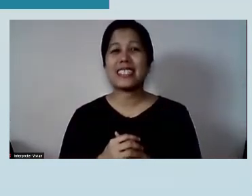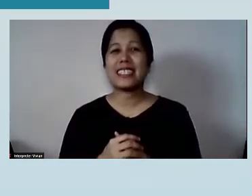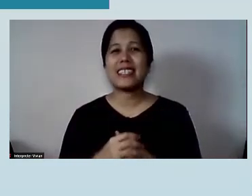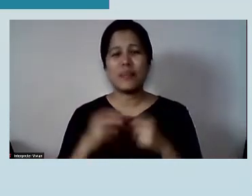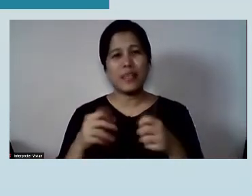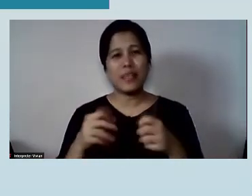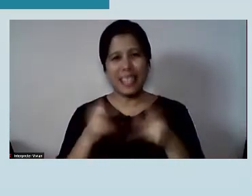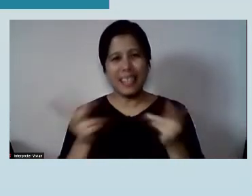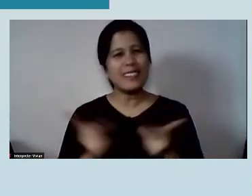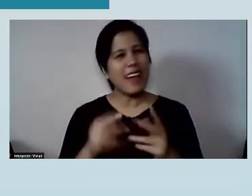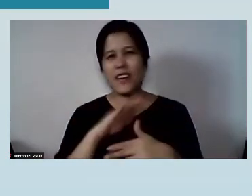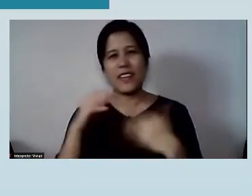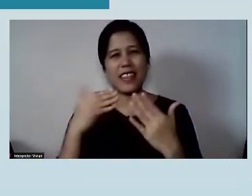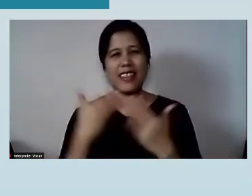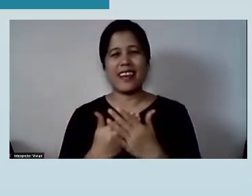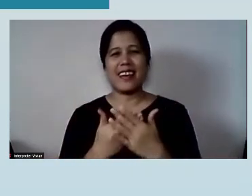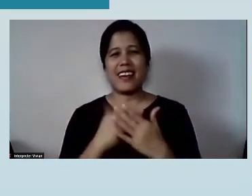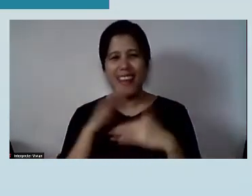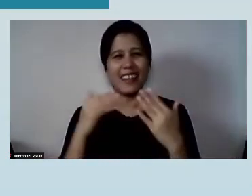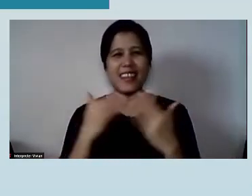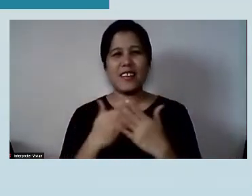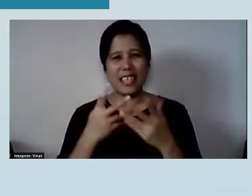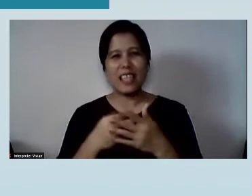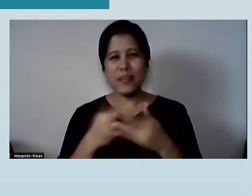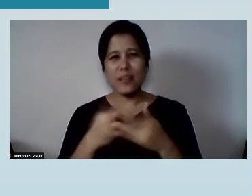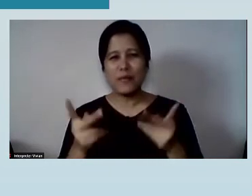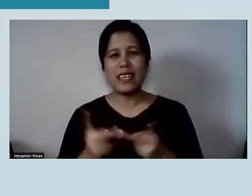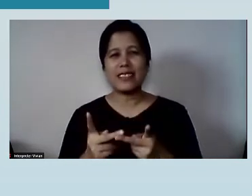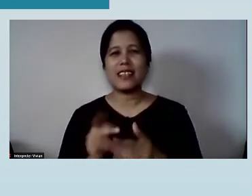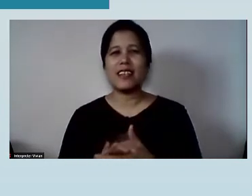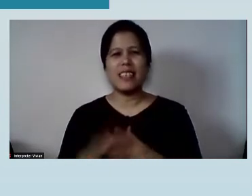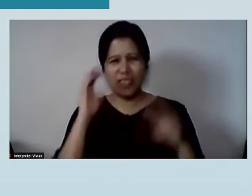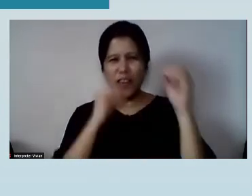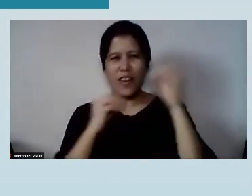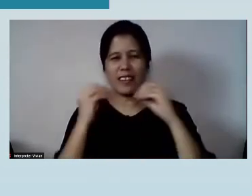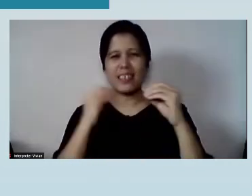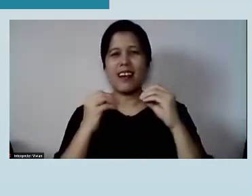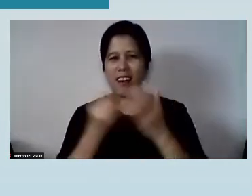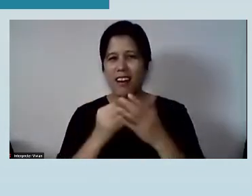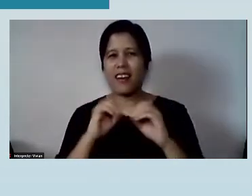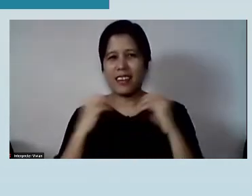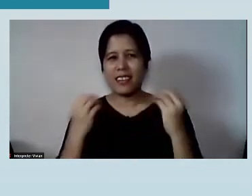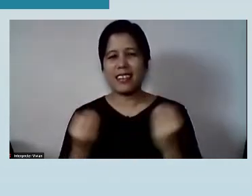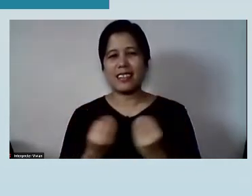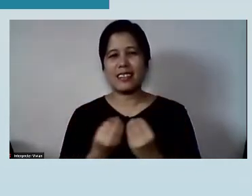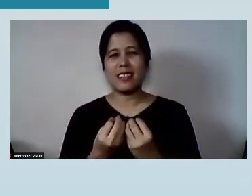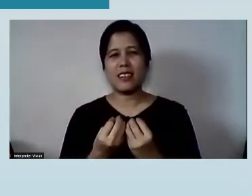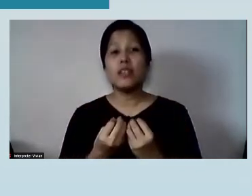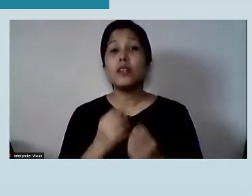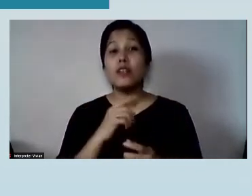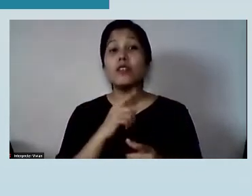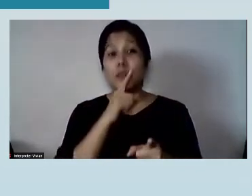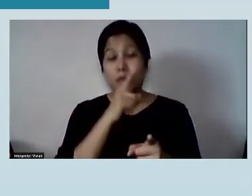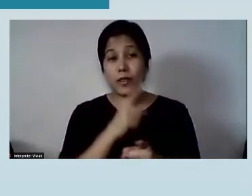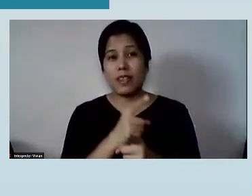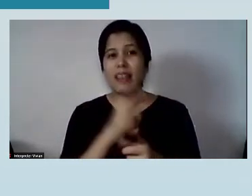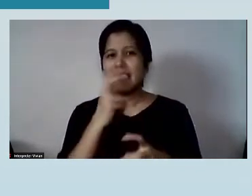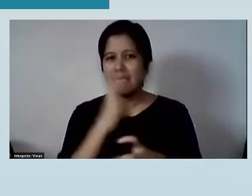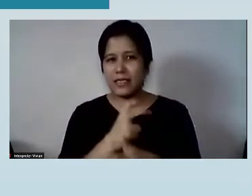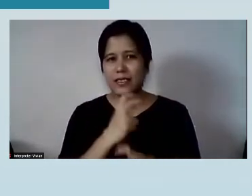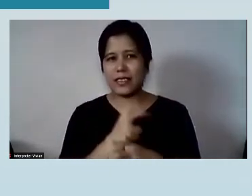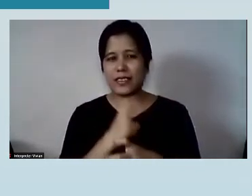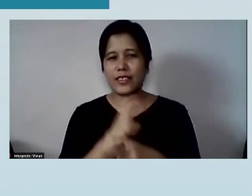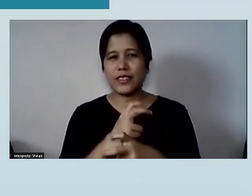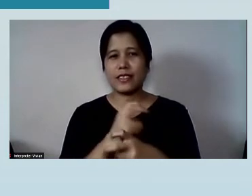place for everything and everything in place. Because a chaotic, disorganized home environment is particularly difficult for